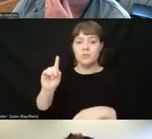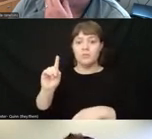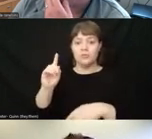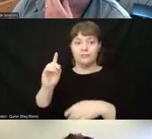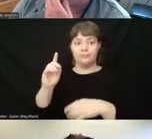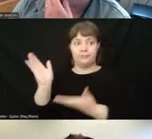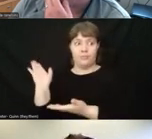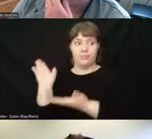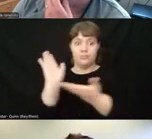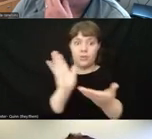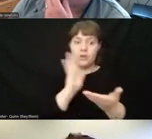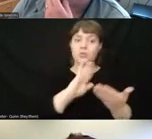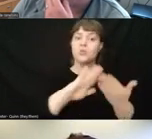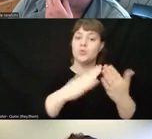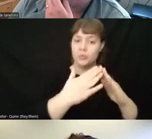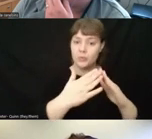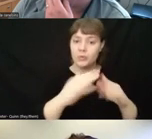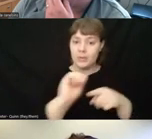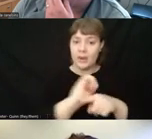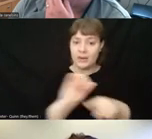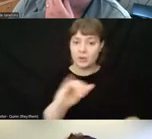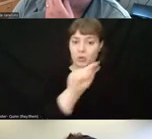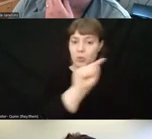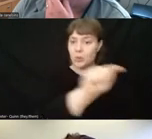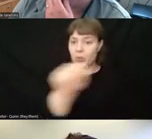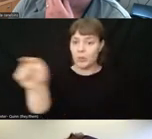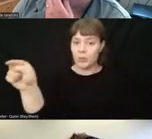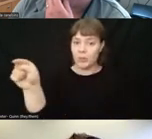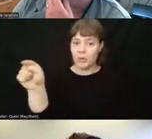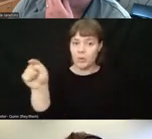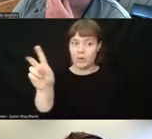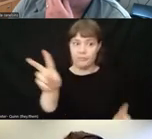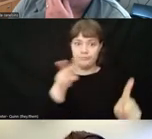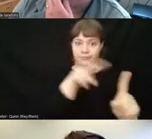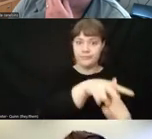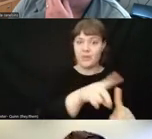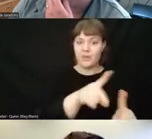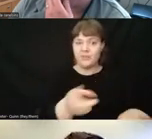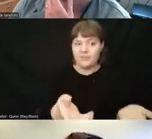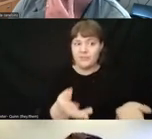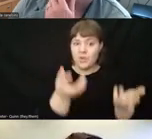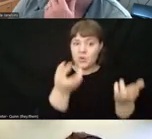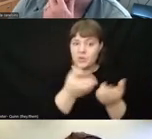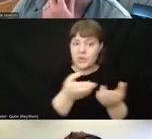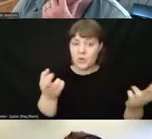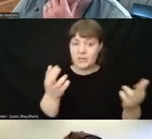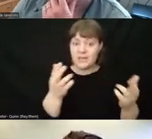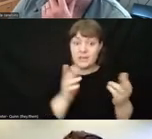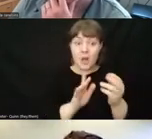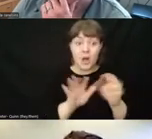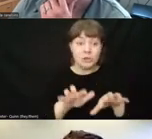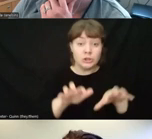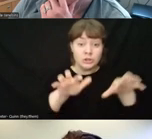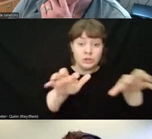community practices where we don't have as many resources. We're not as